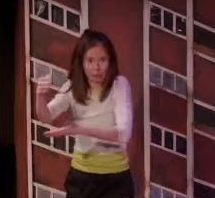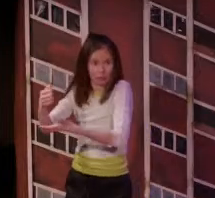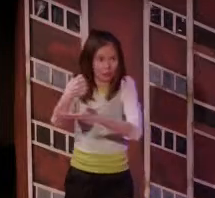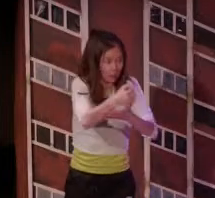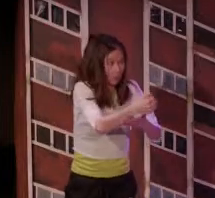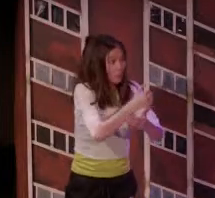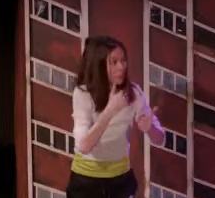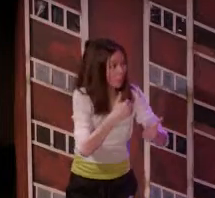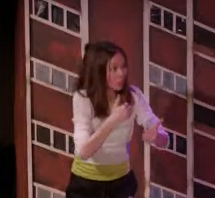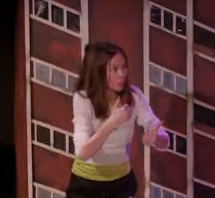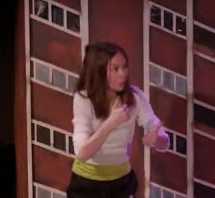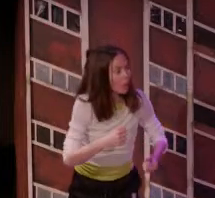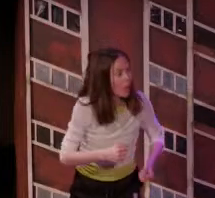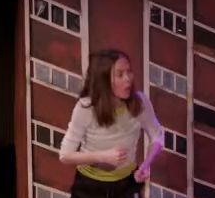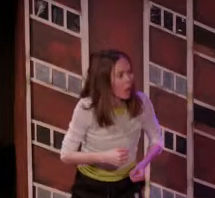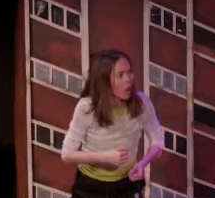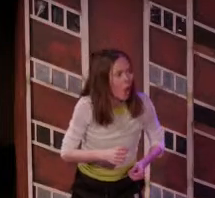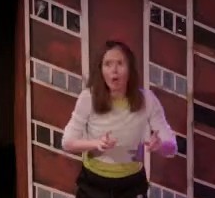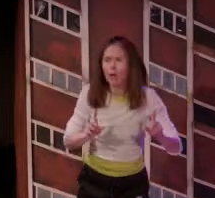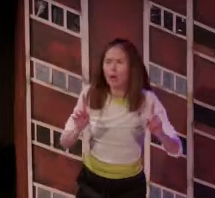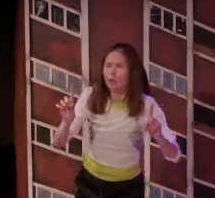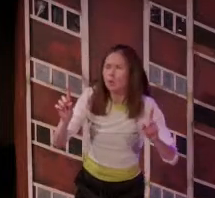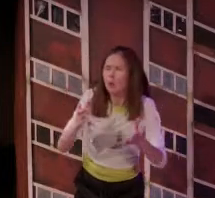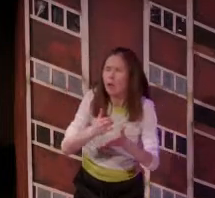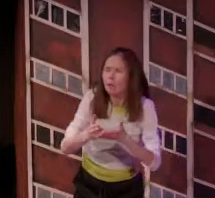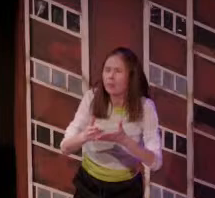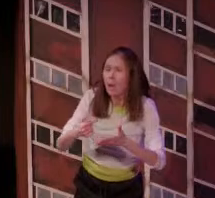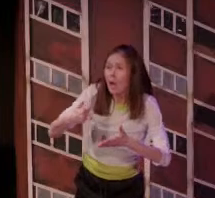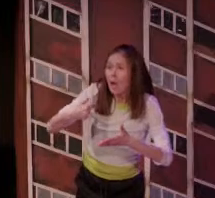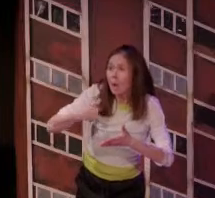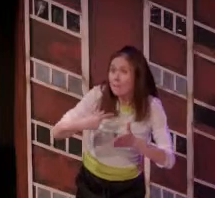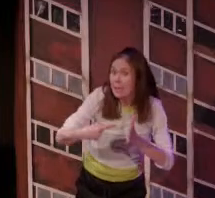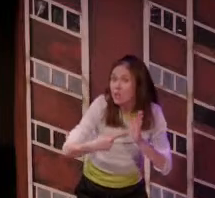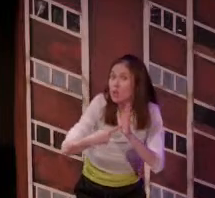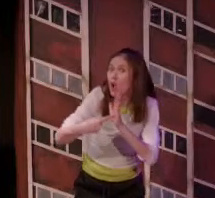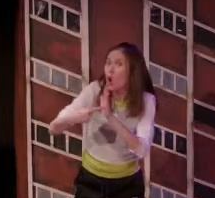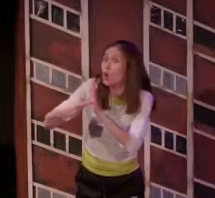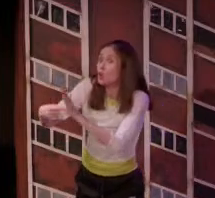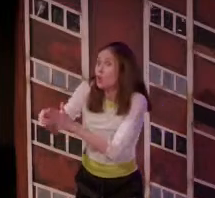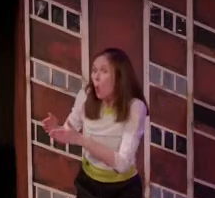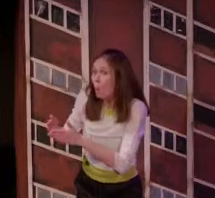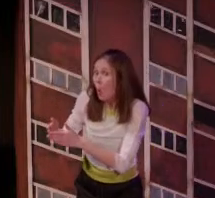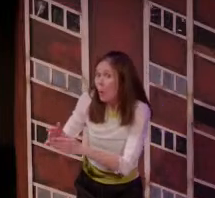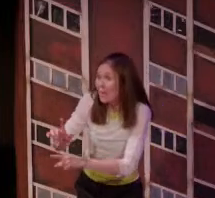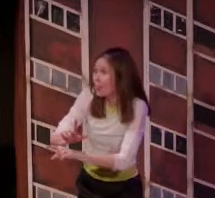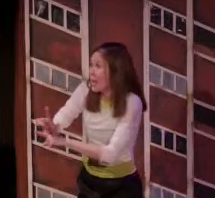it. After I've done what I promised. Yes, sir.